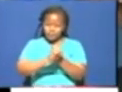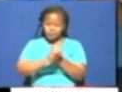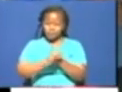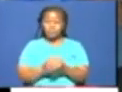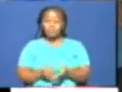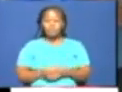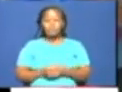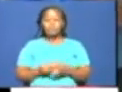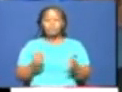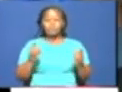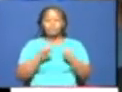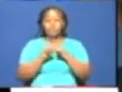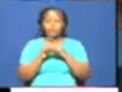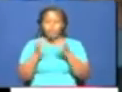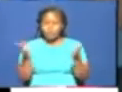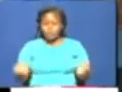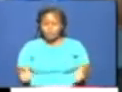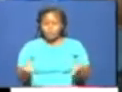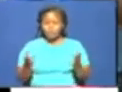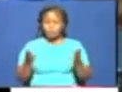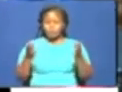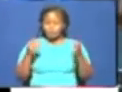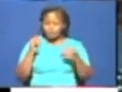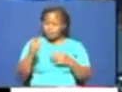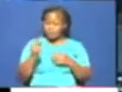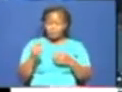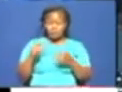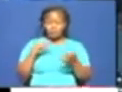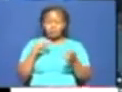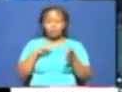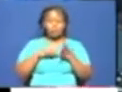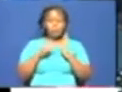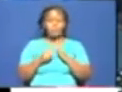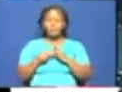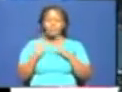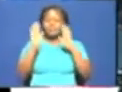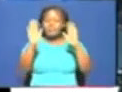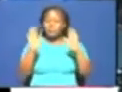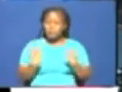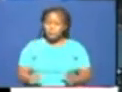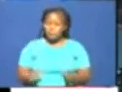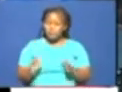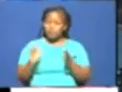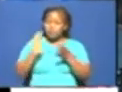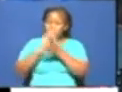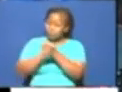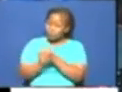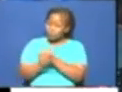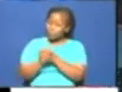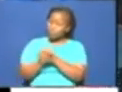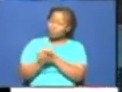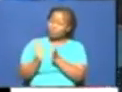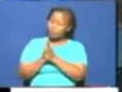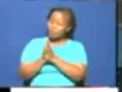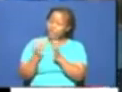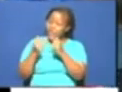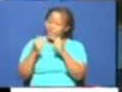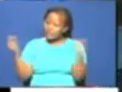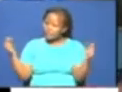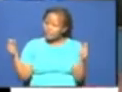It takes a seasoned statesman to shake the hand of his rival. I thank